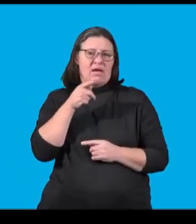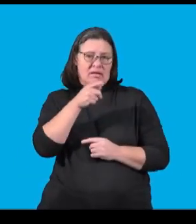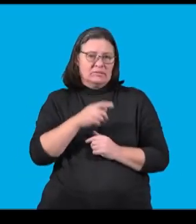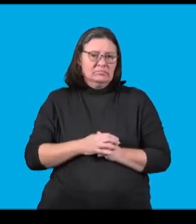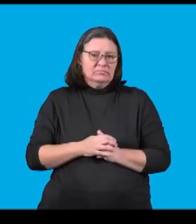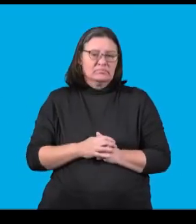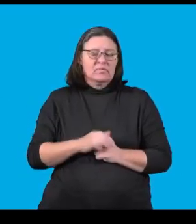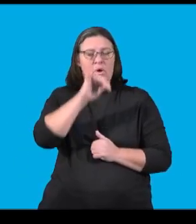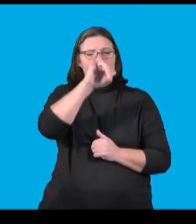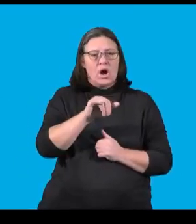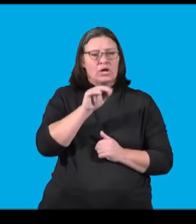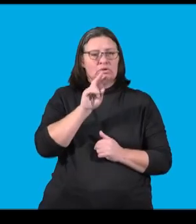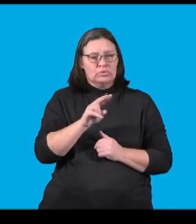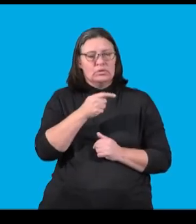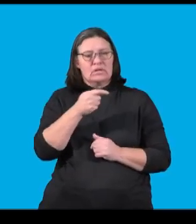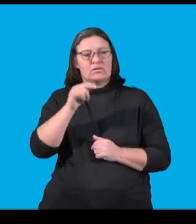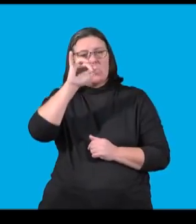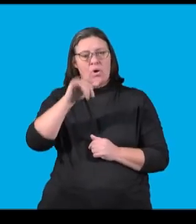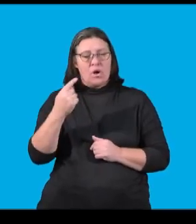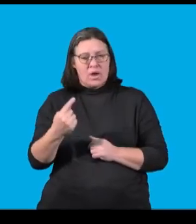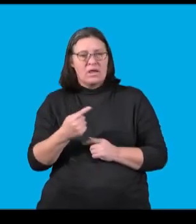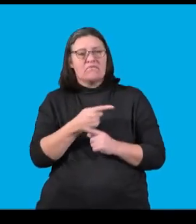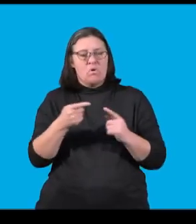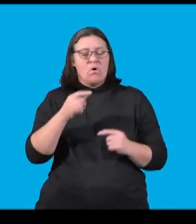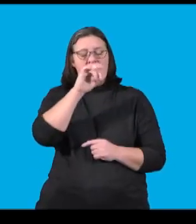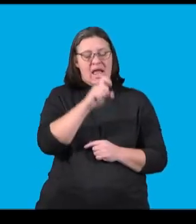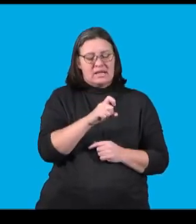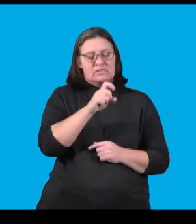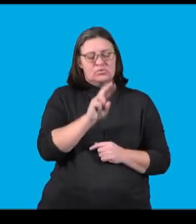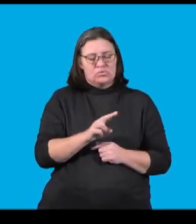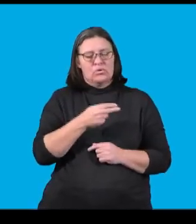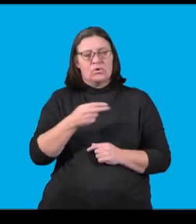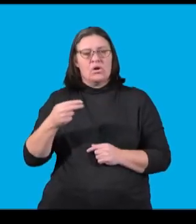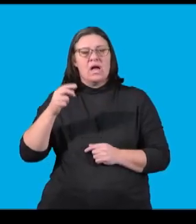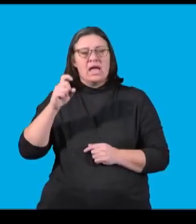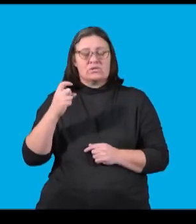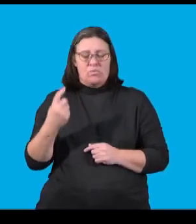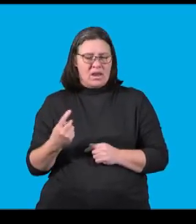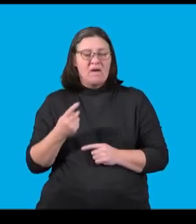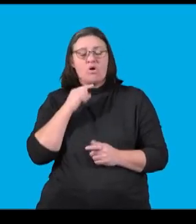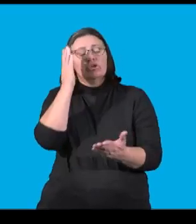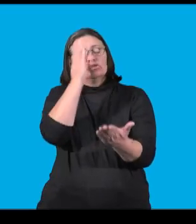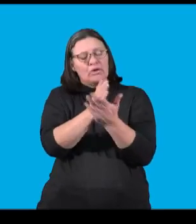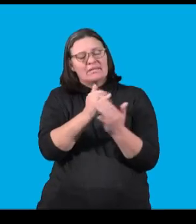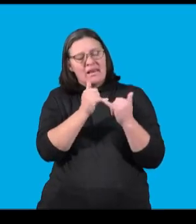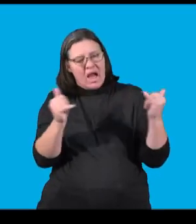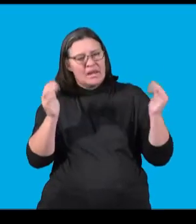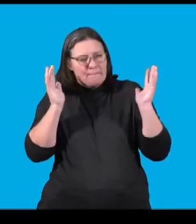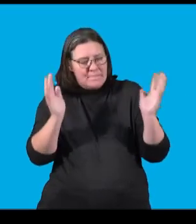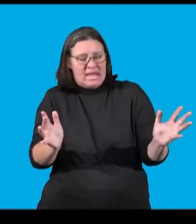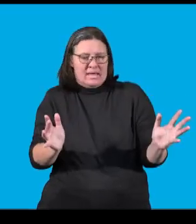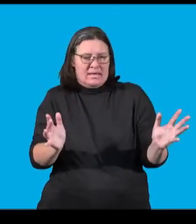here, this can only be used for straight lines. We do not track changes using